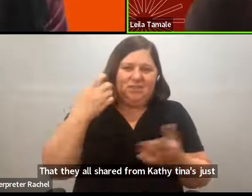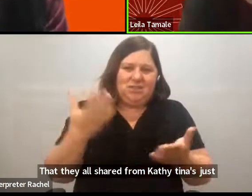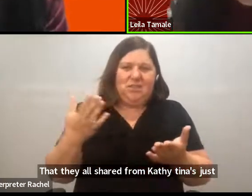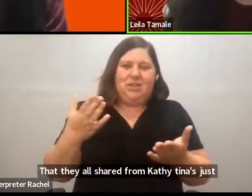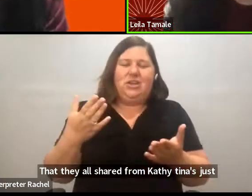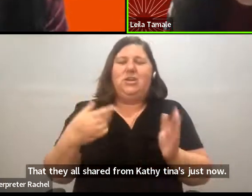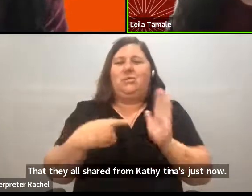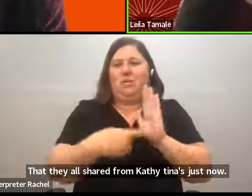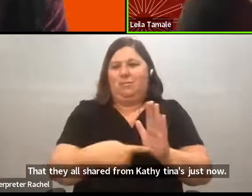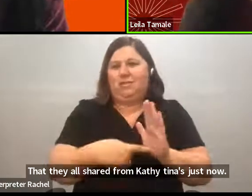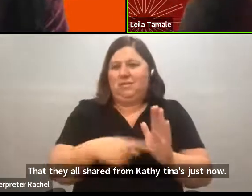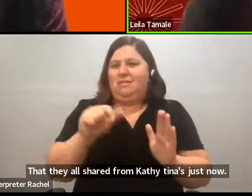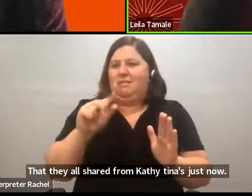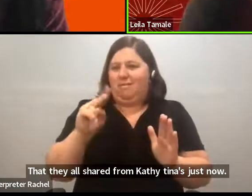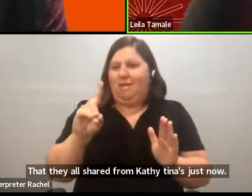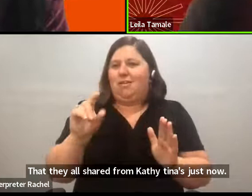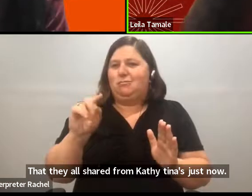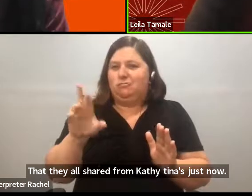Land Trust.